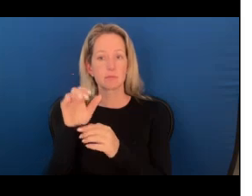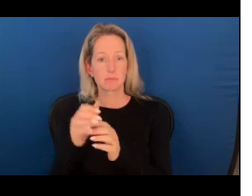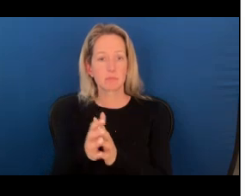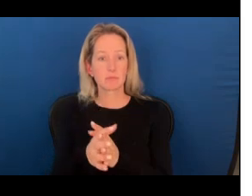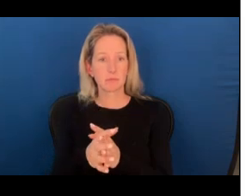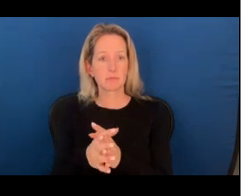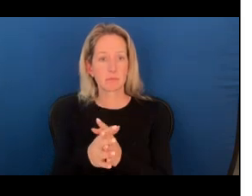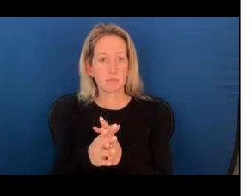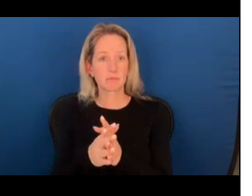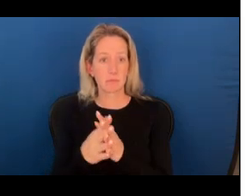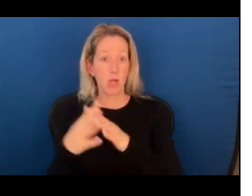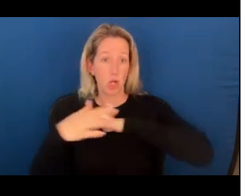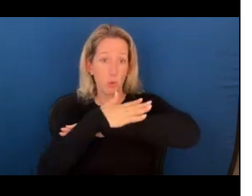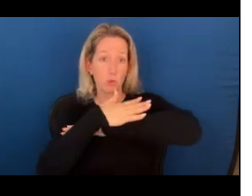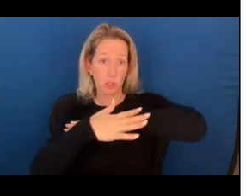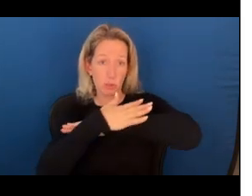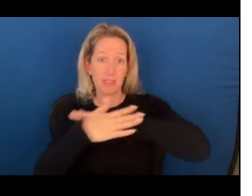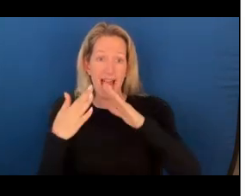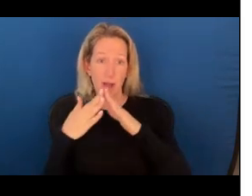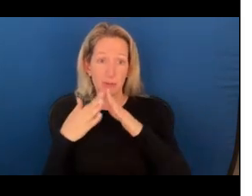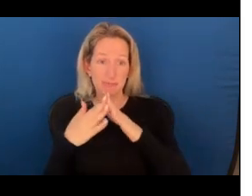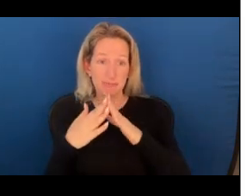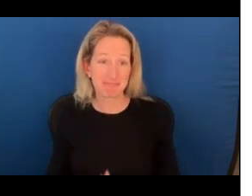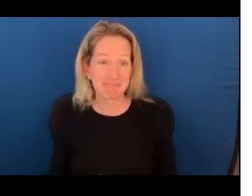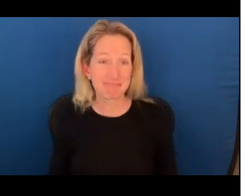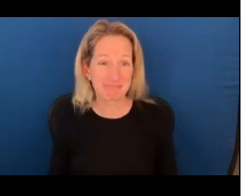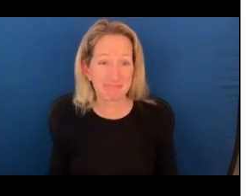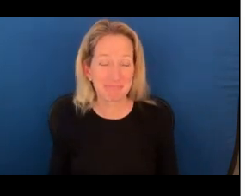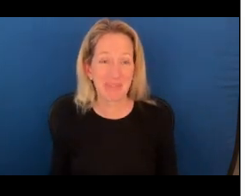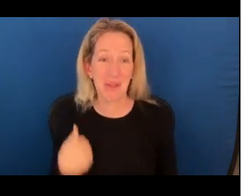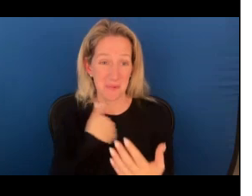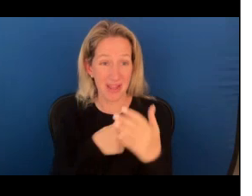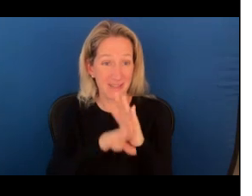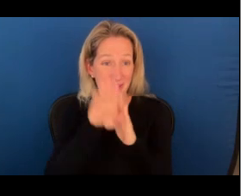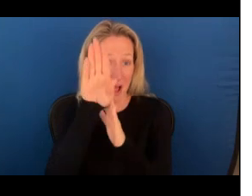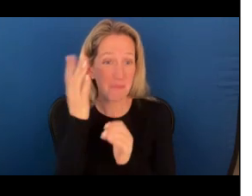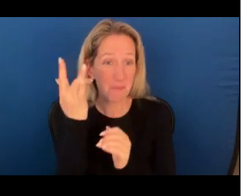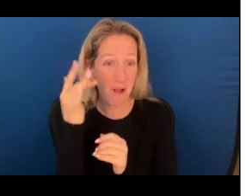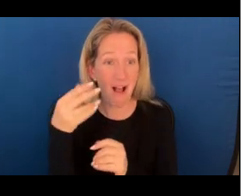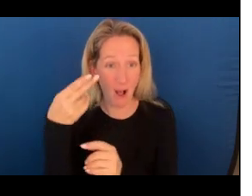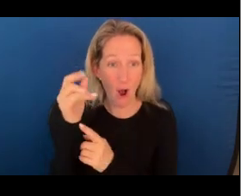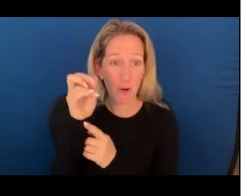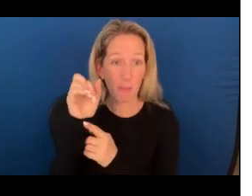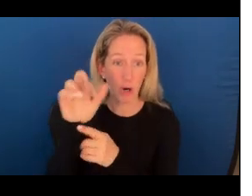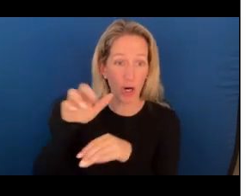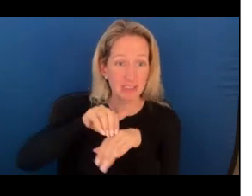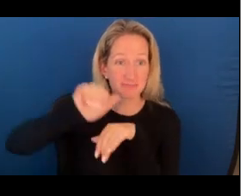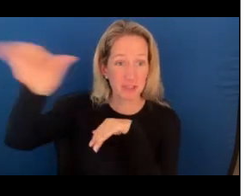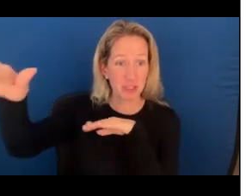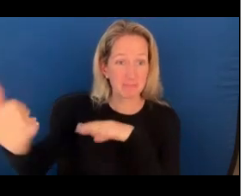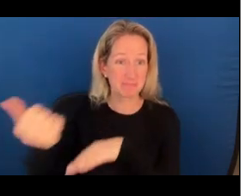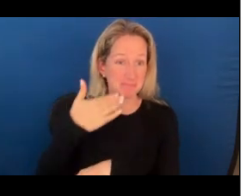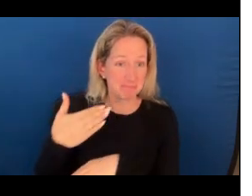a coastal town. We developed because of our harbor, and so